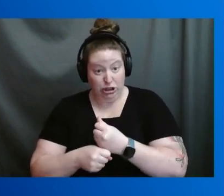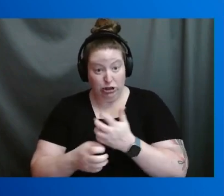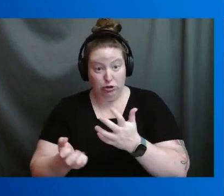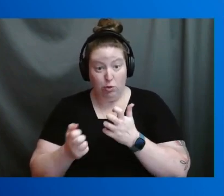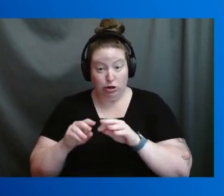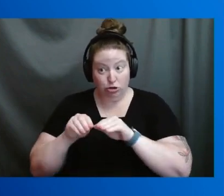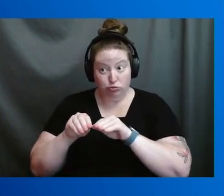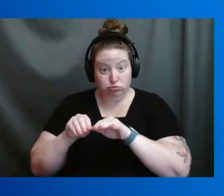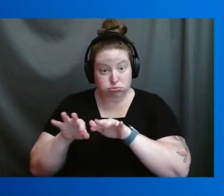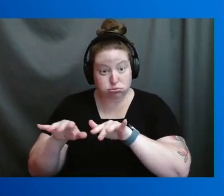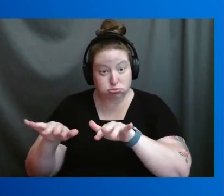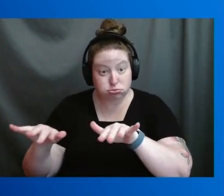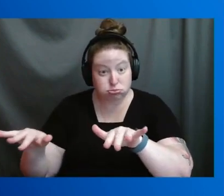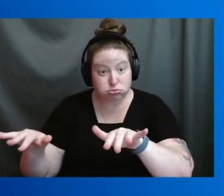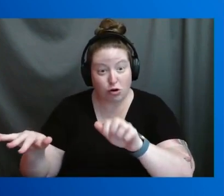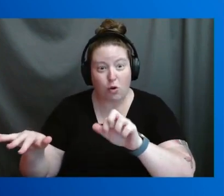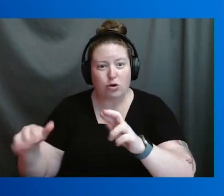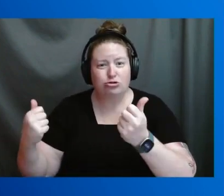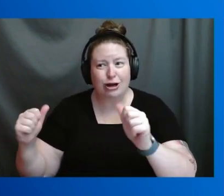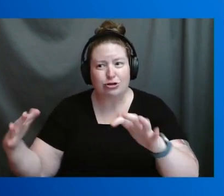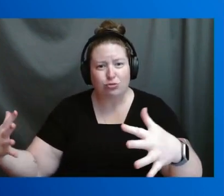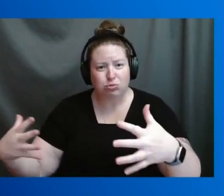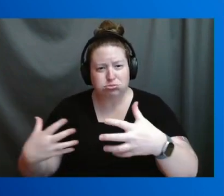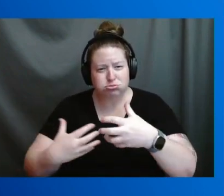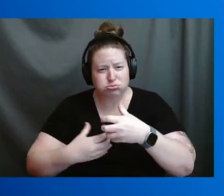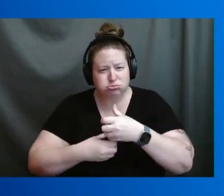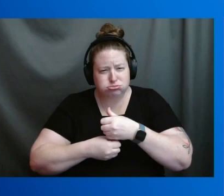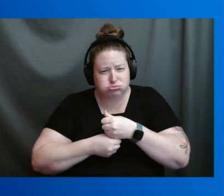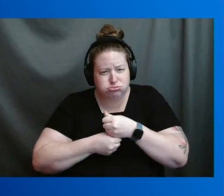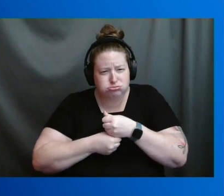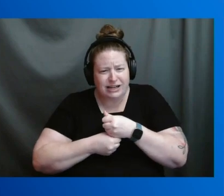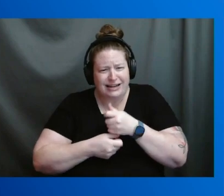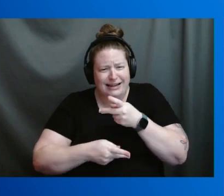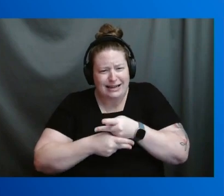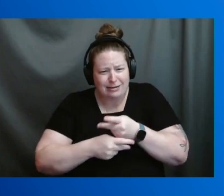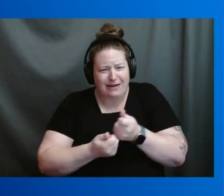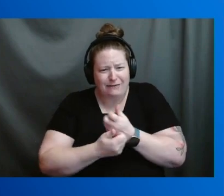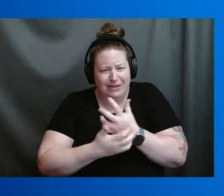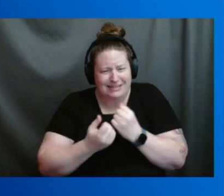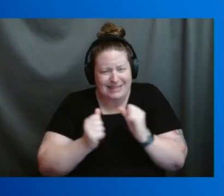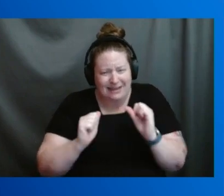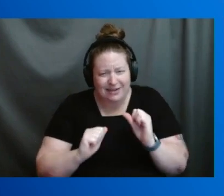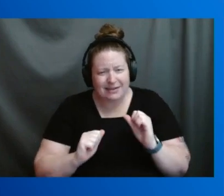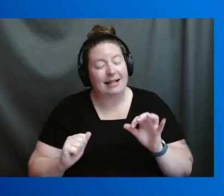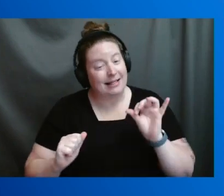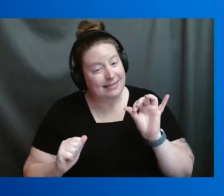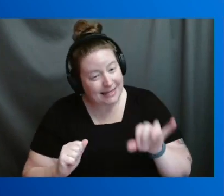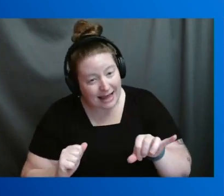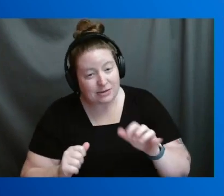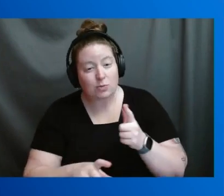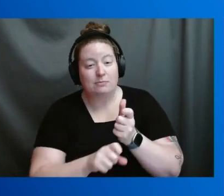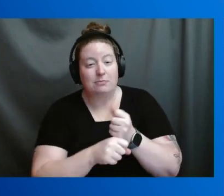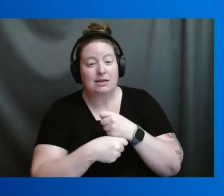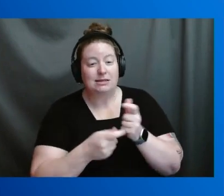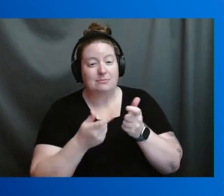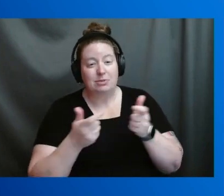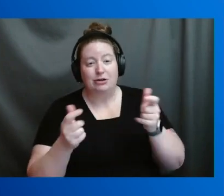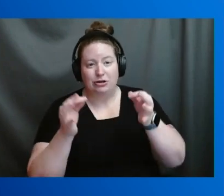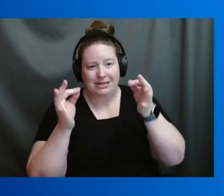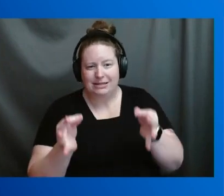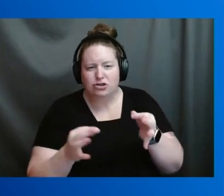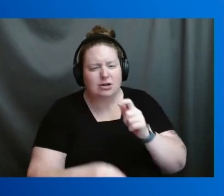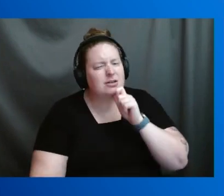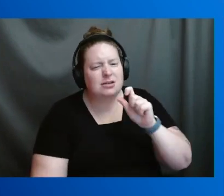you're trying to kind of compress and compact and play things sort of safe? So for me, that's what makes the bigger decision more than the aspect